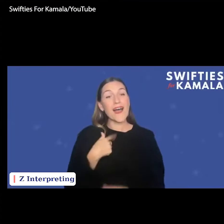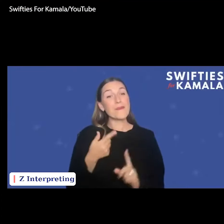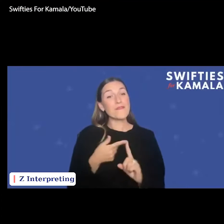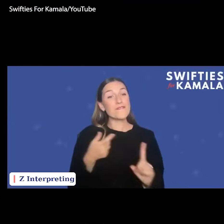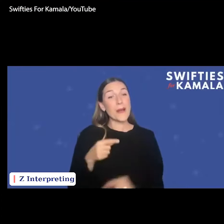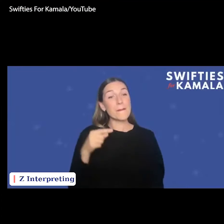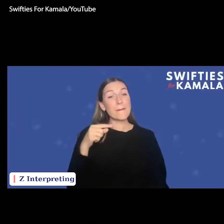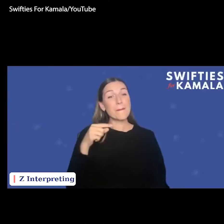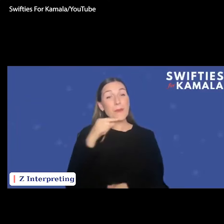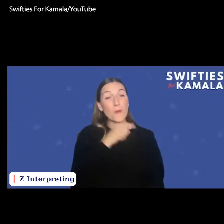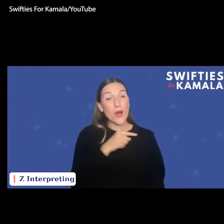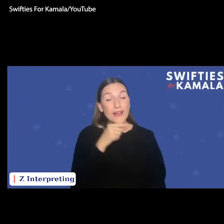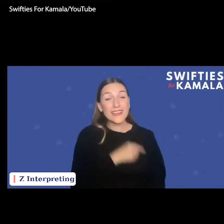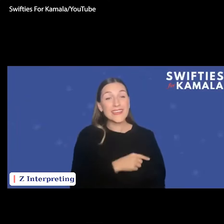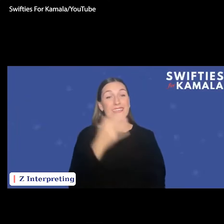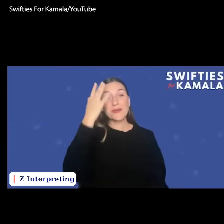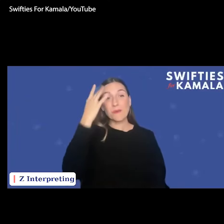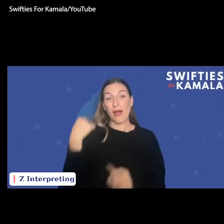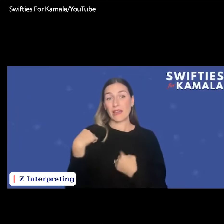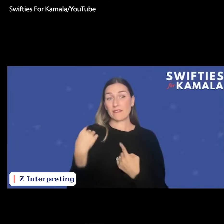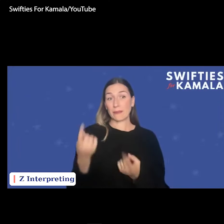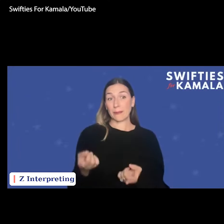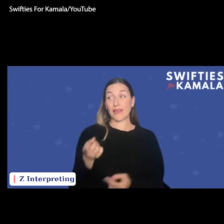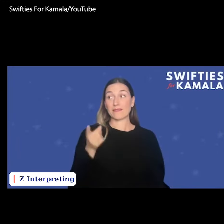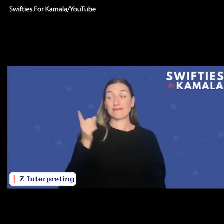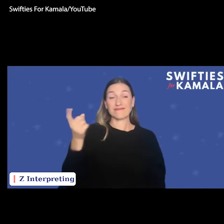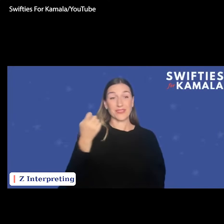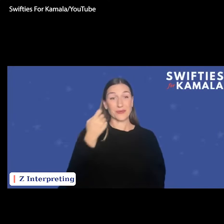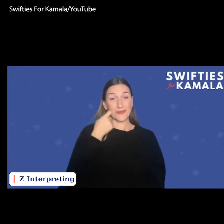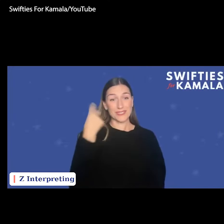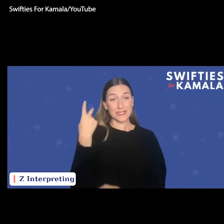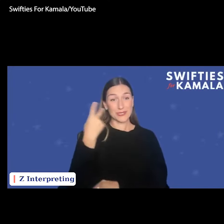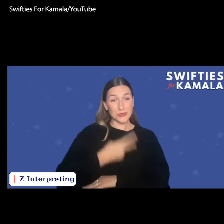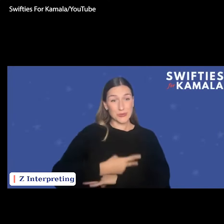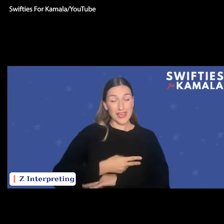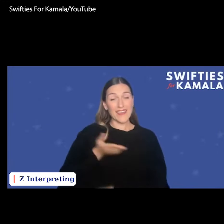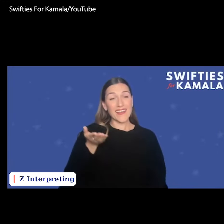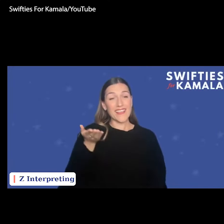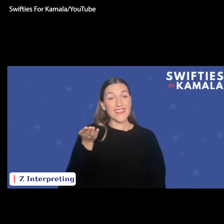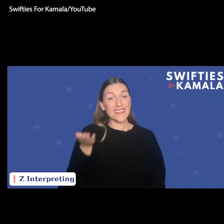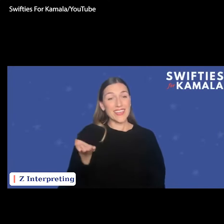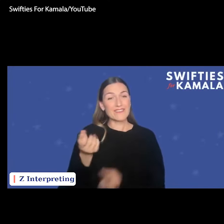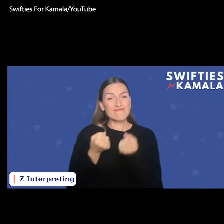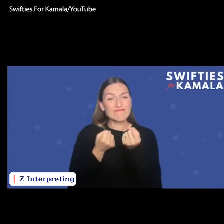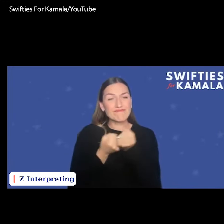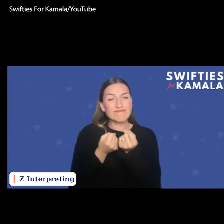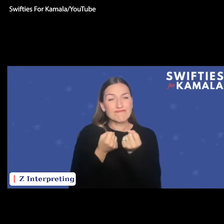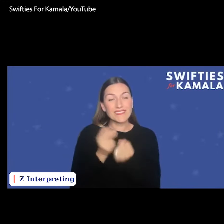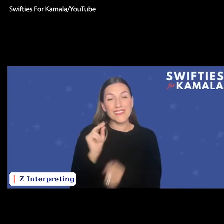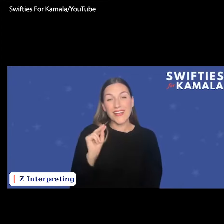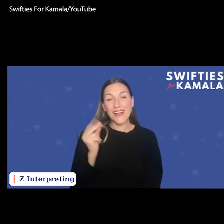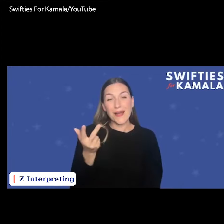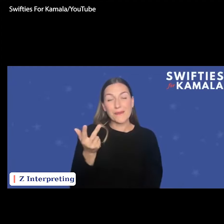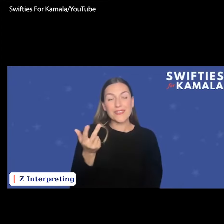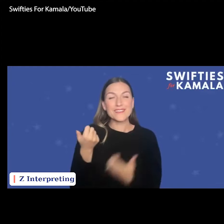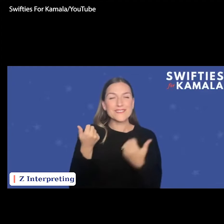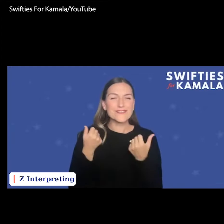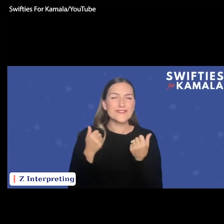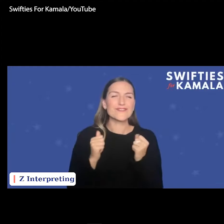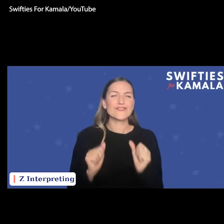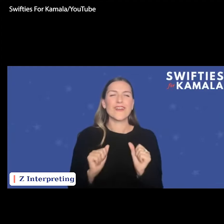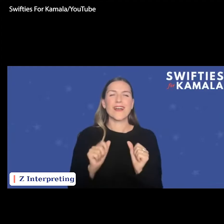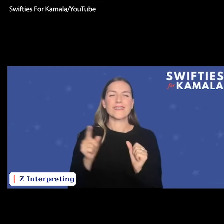Milwaukee because I've been out for the last two days out there for Kamala Harris to make her president of the